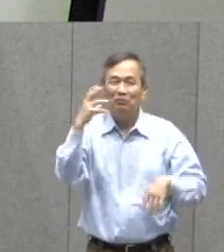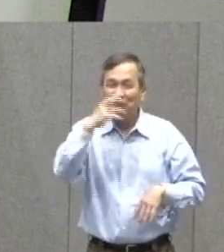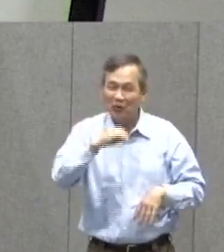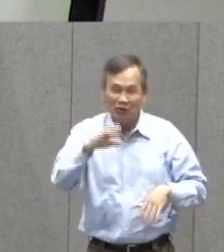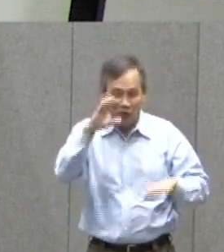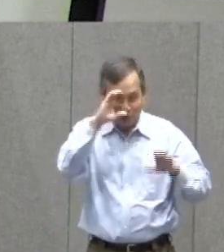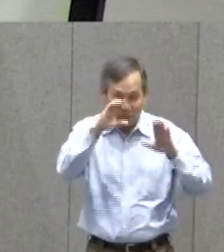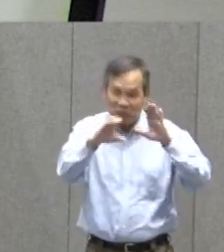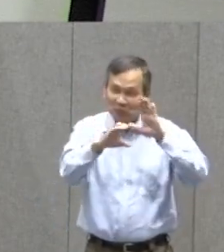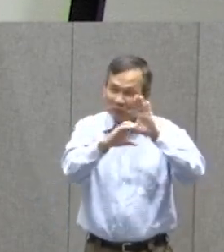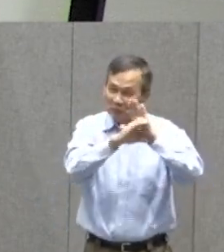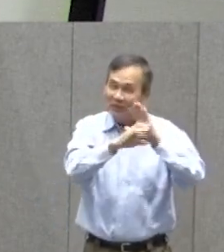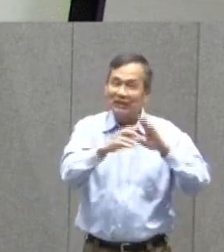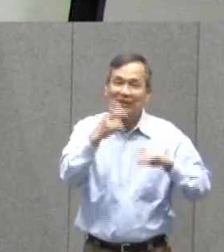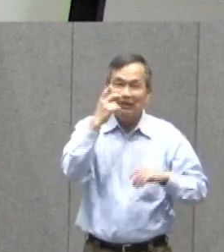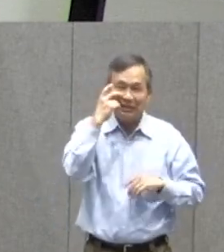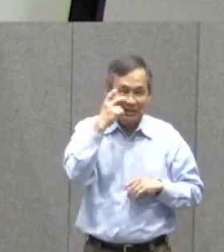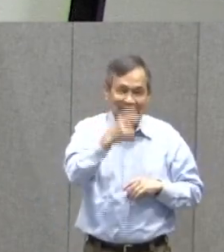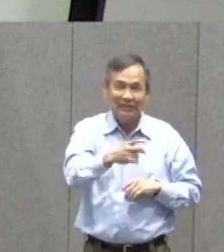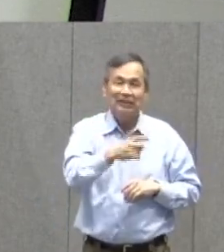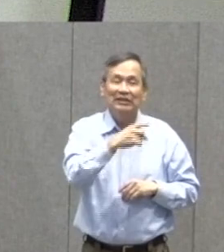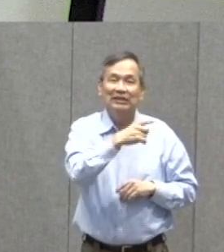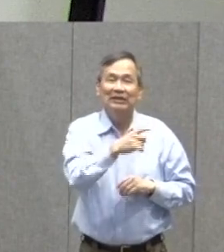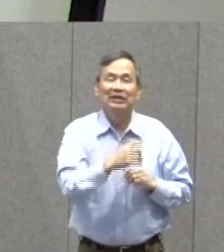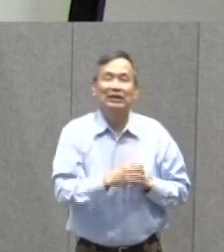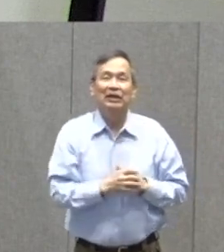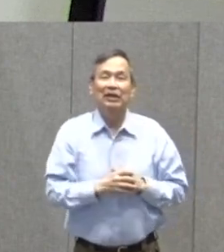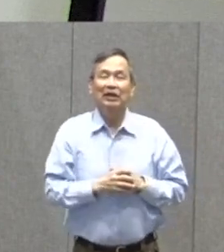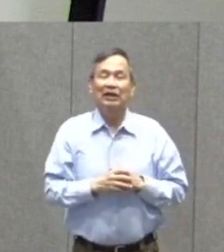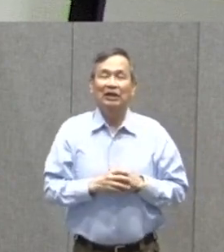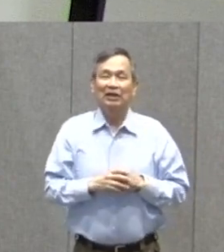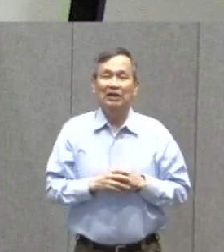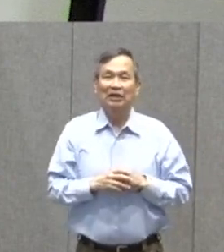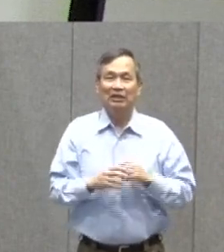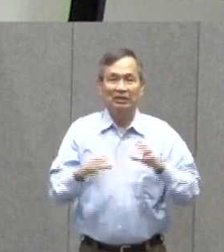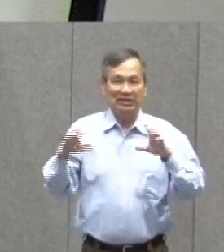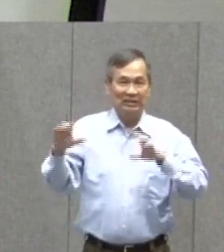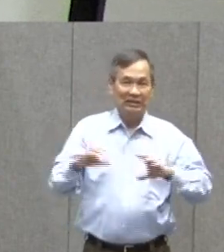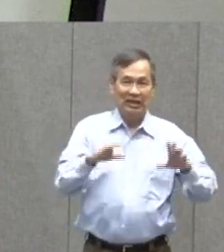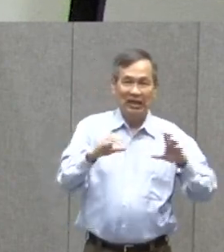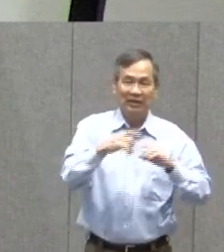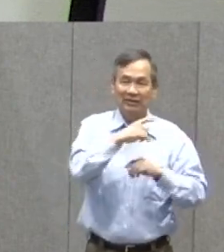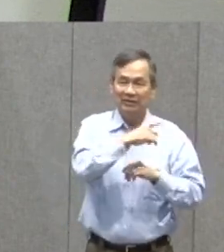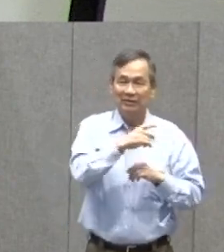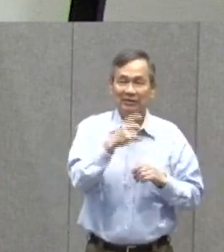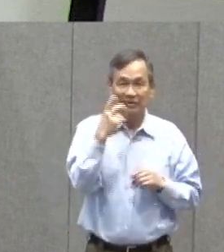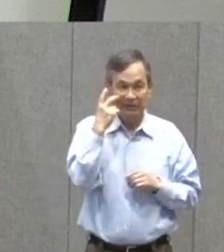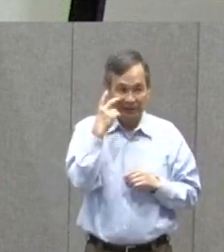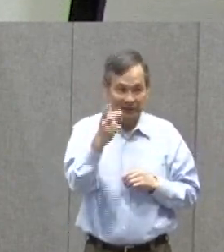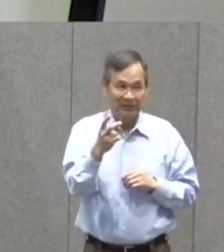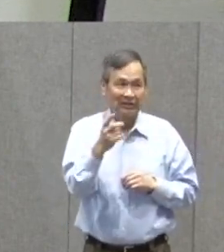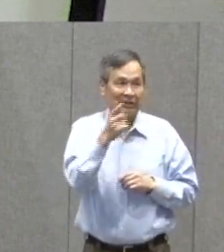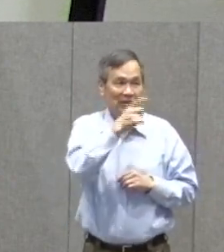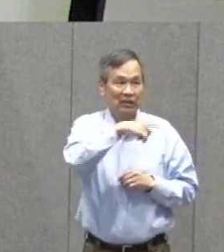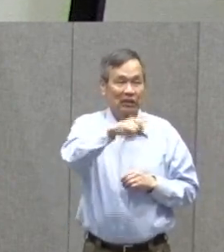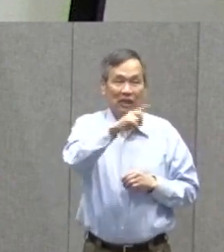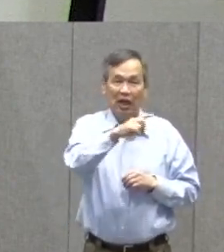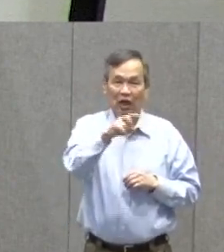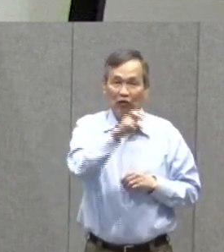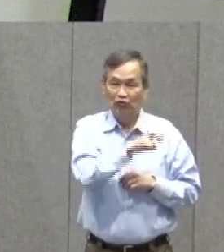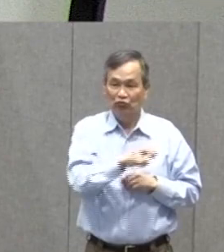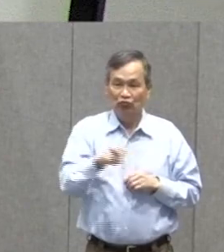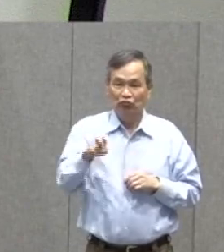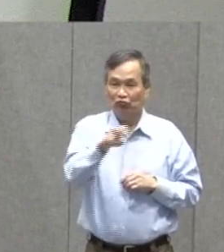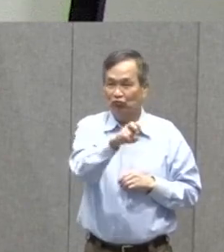illustrations that Yuyi has done here. They're taking a journey